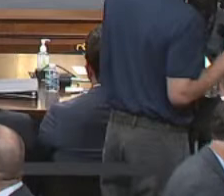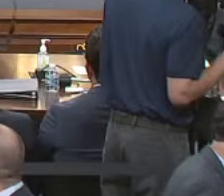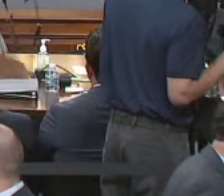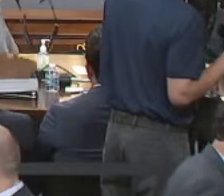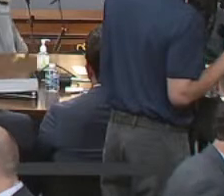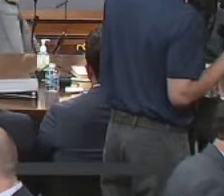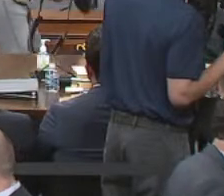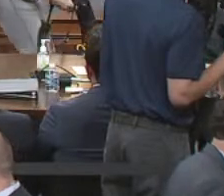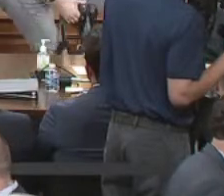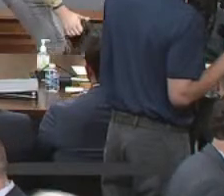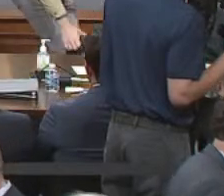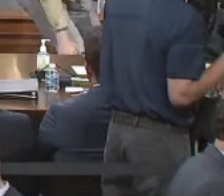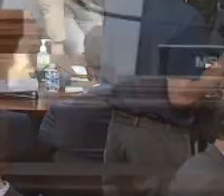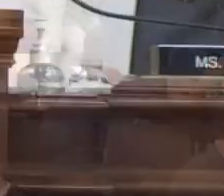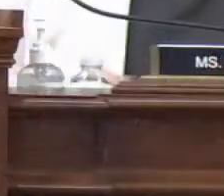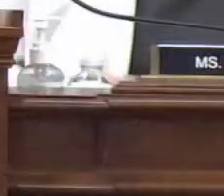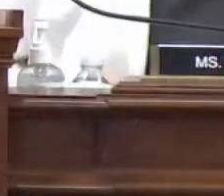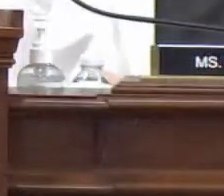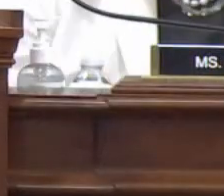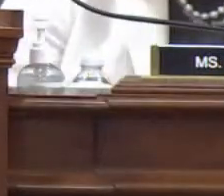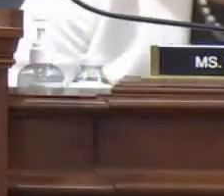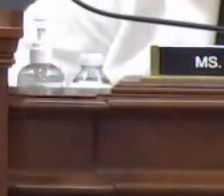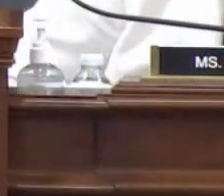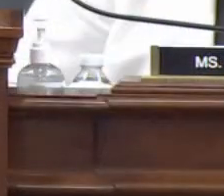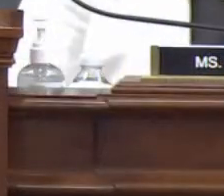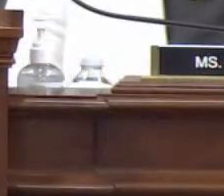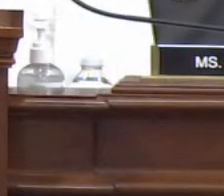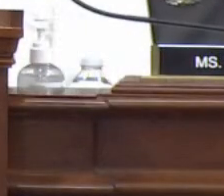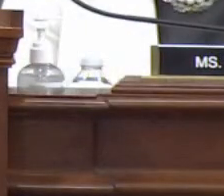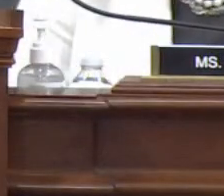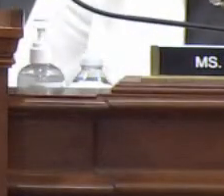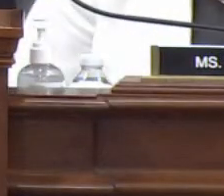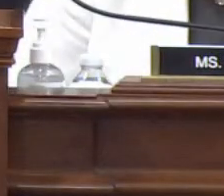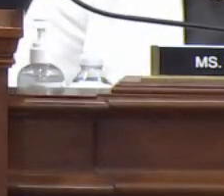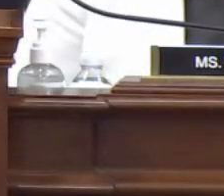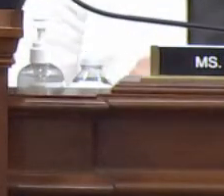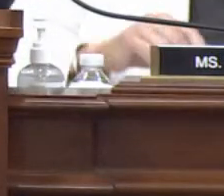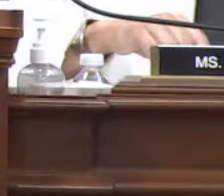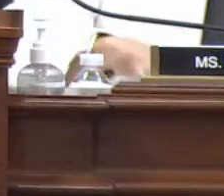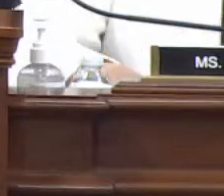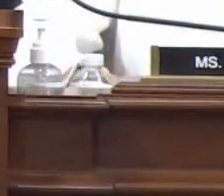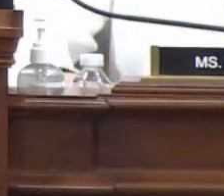The committee will be in order. The chair recognizes the gentleman from Illinois.